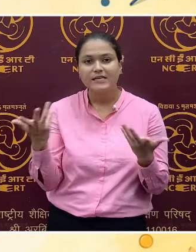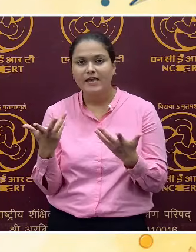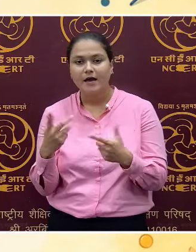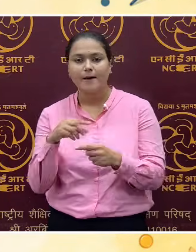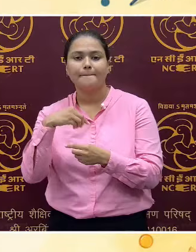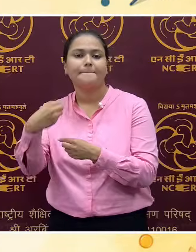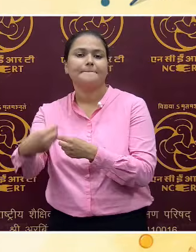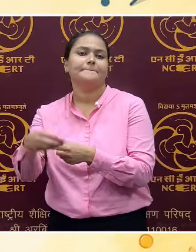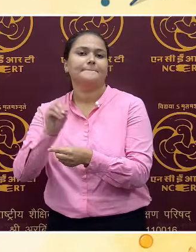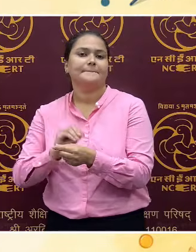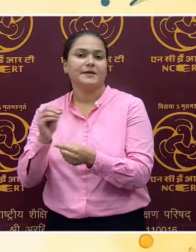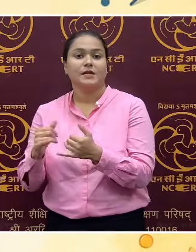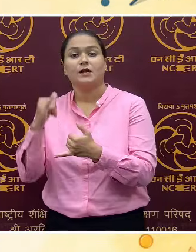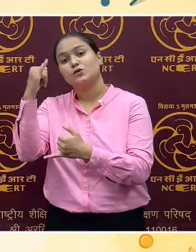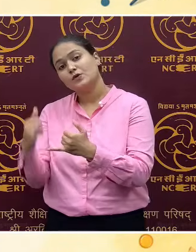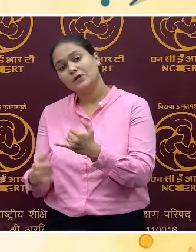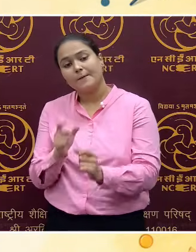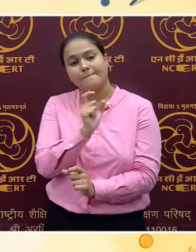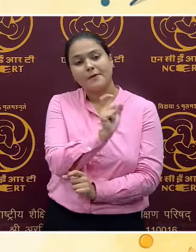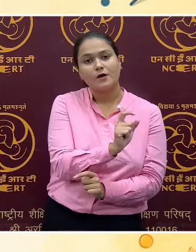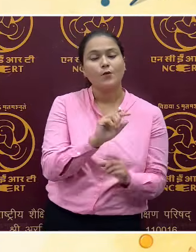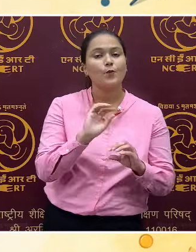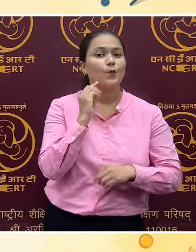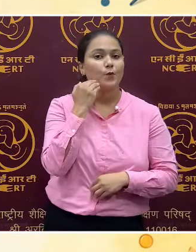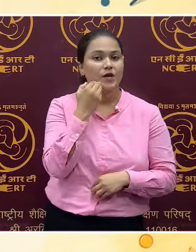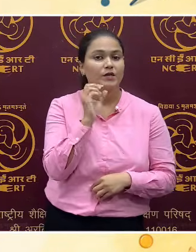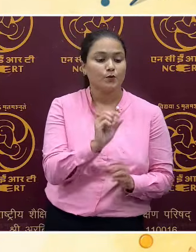this. So when you ask